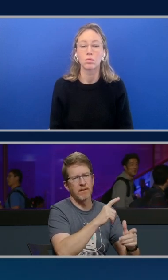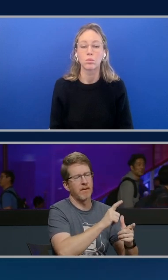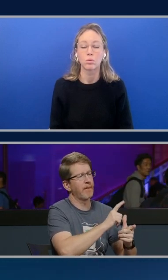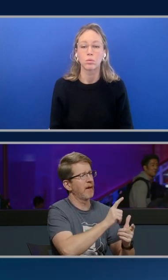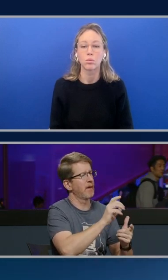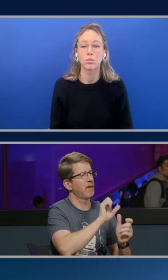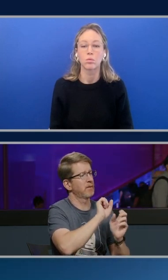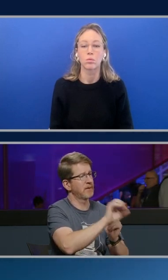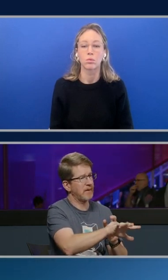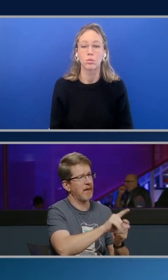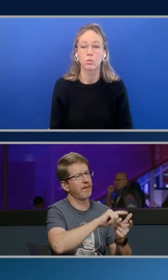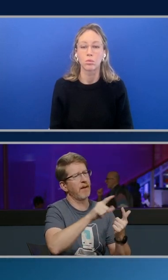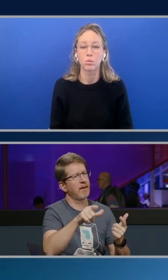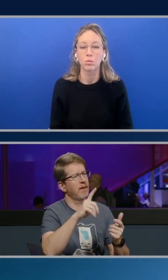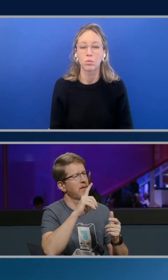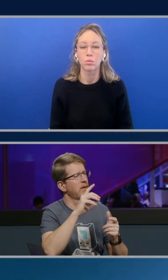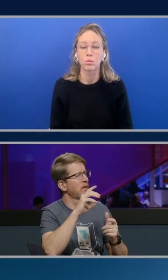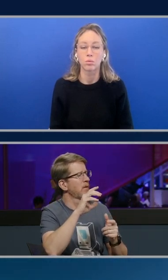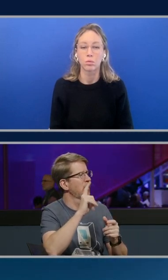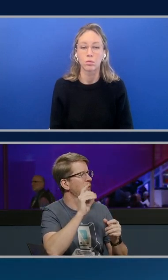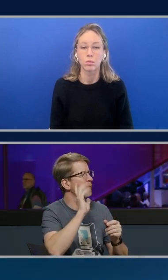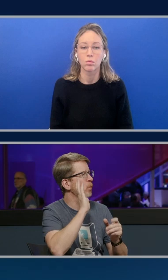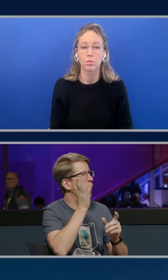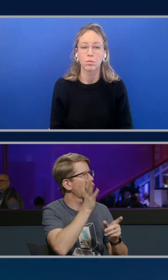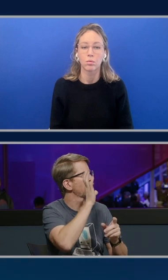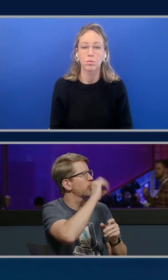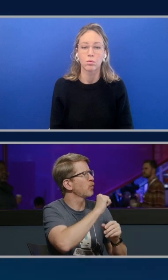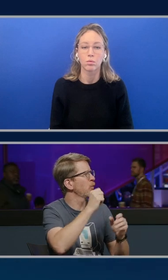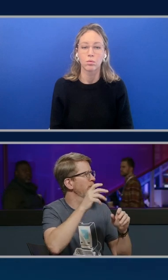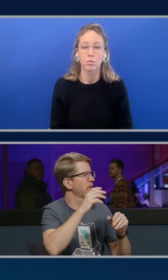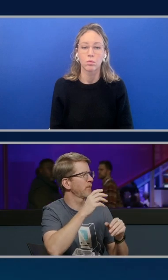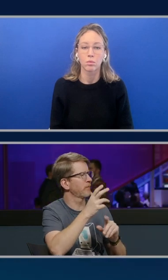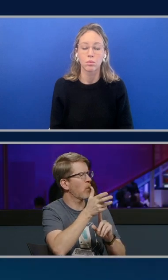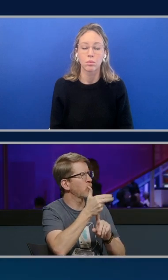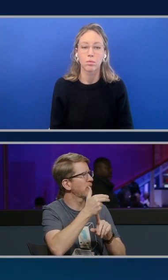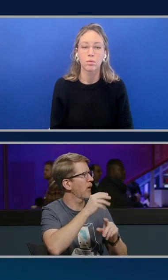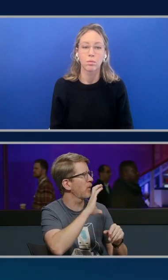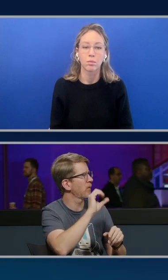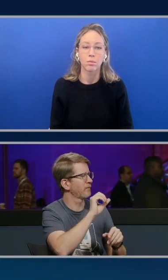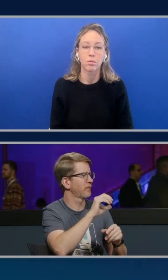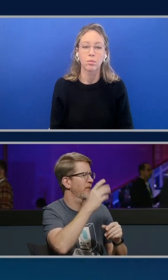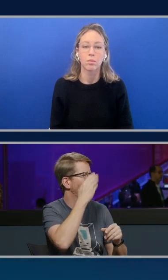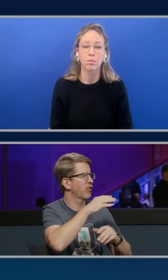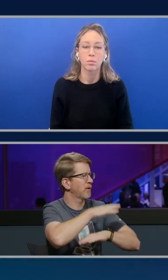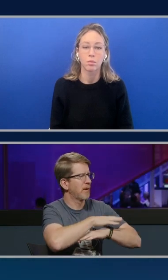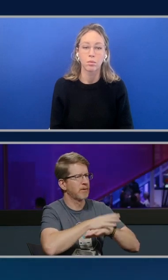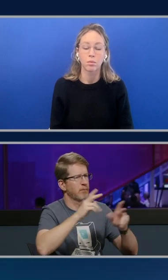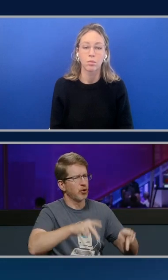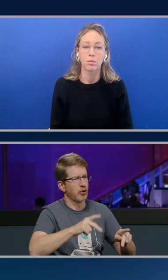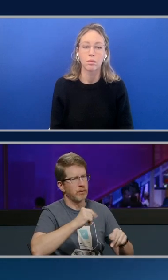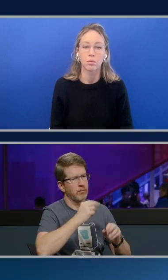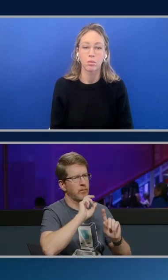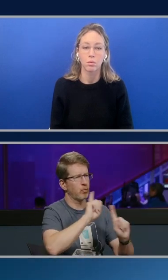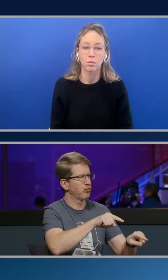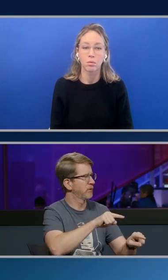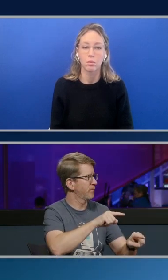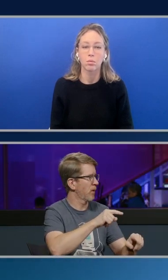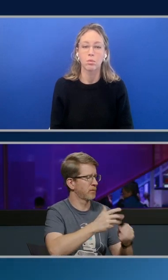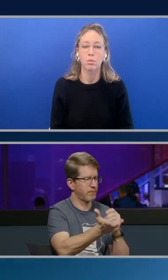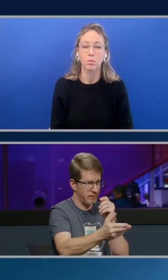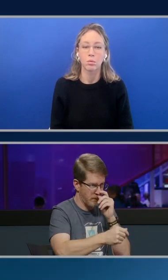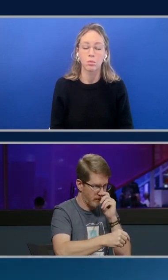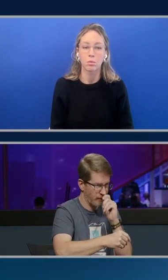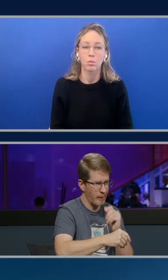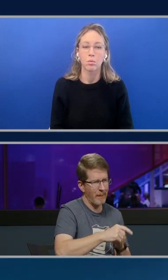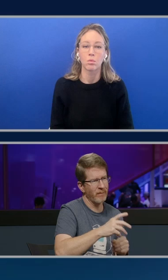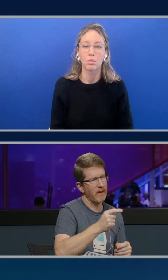said, "Good evening," and then they'll assume, that the hotel front desk person